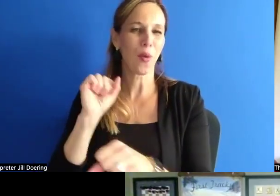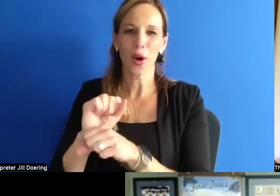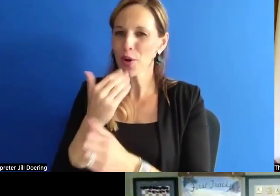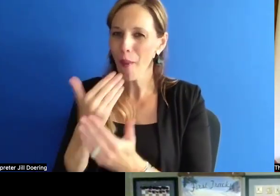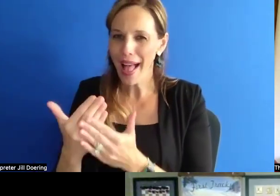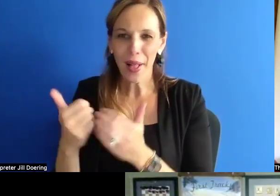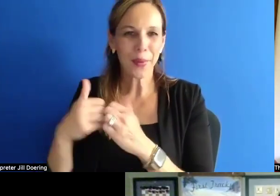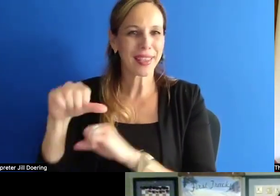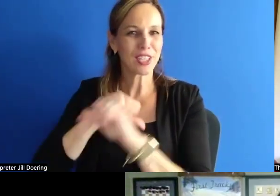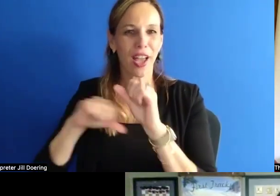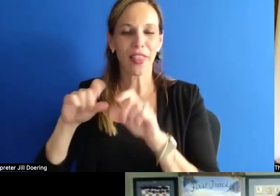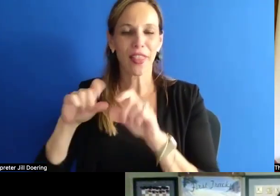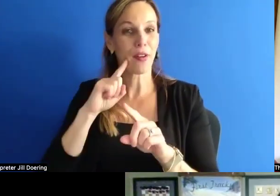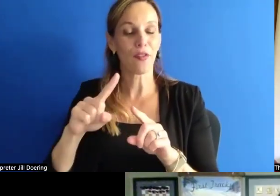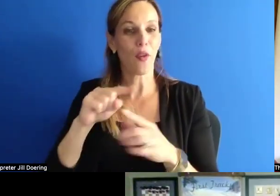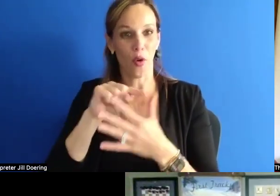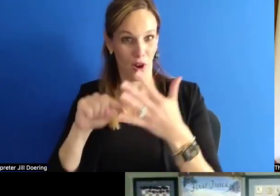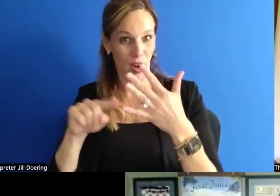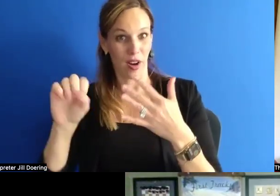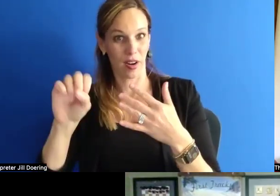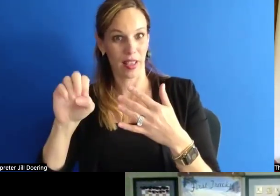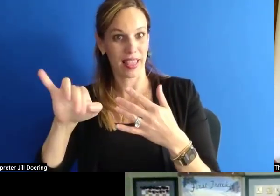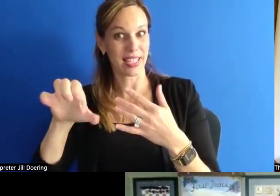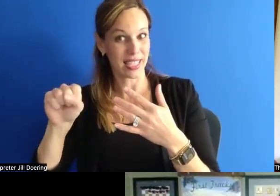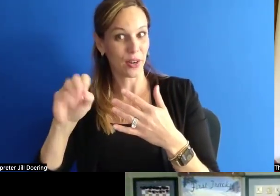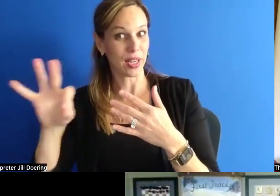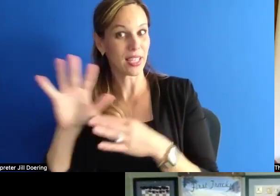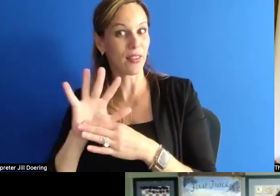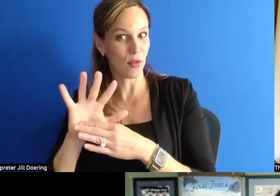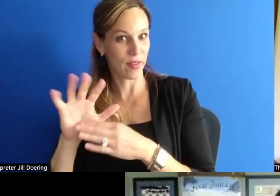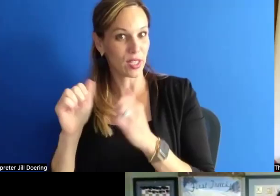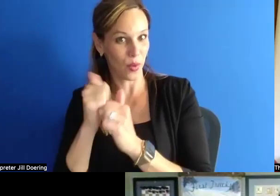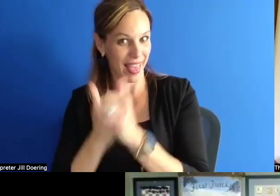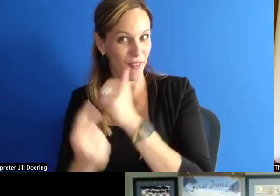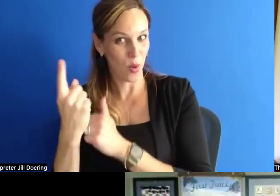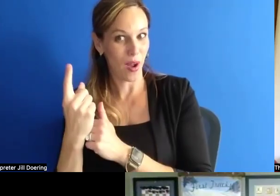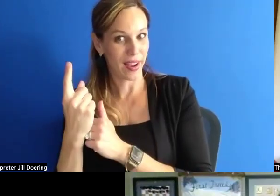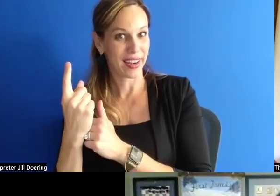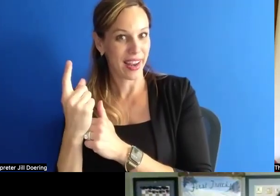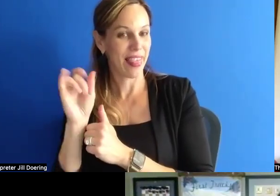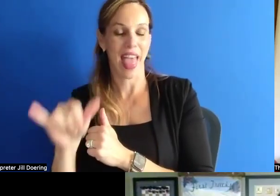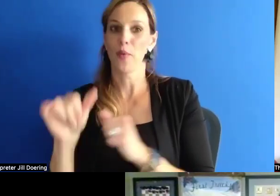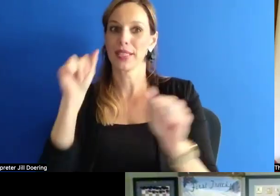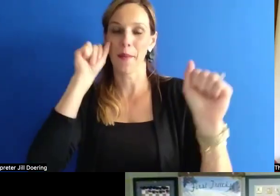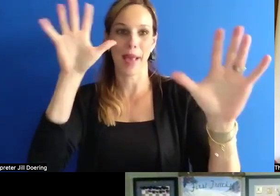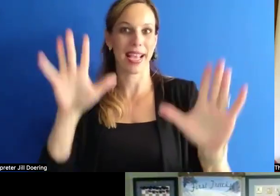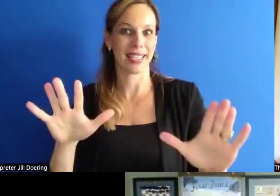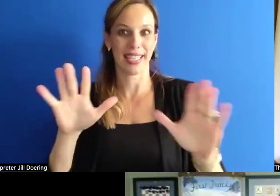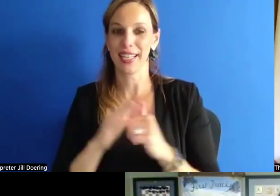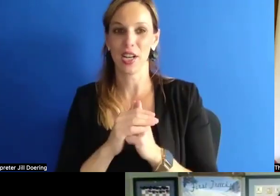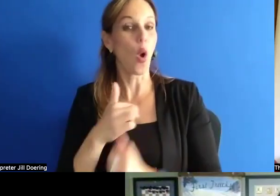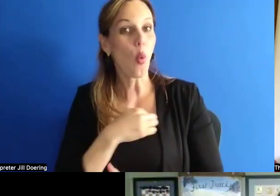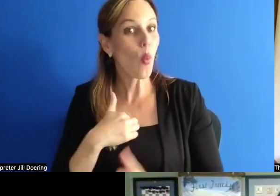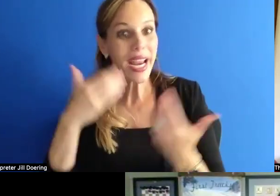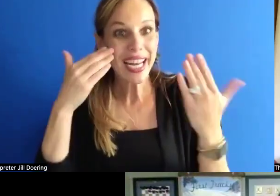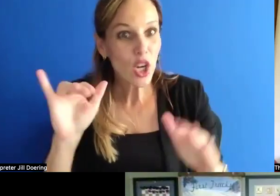for the series of movies with everybody, those were amazing. And also, we didn't know that they were